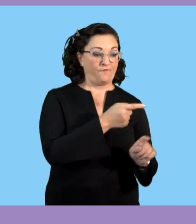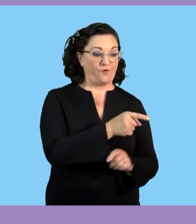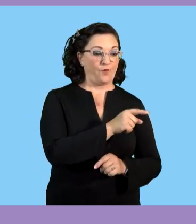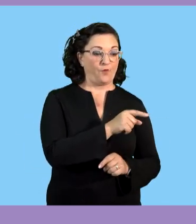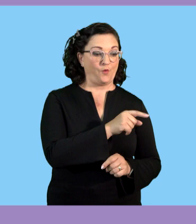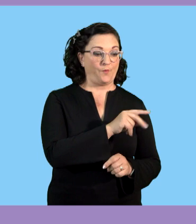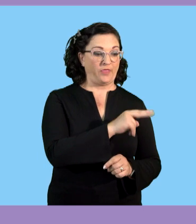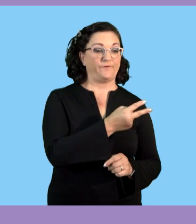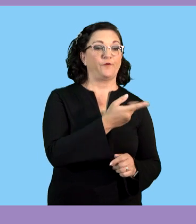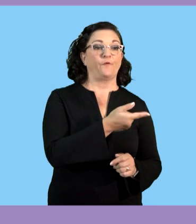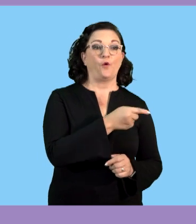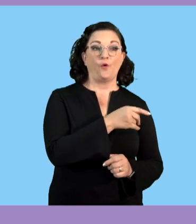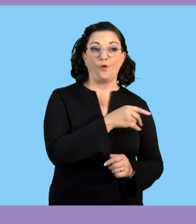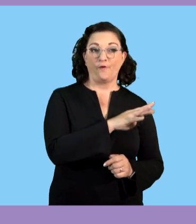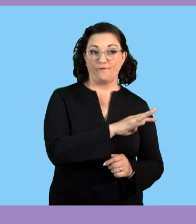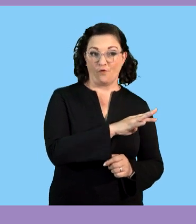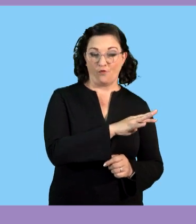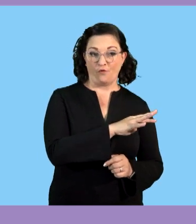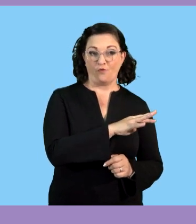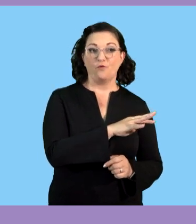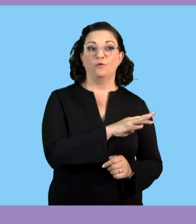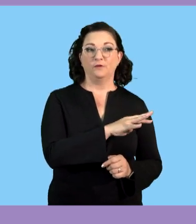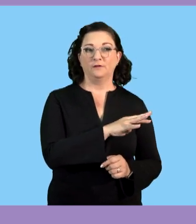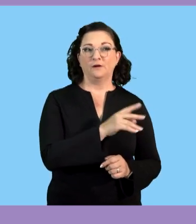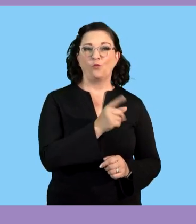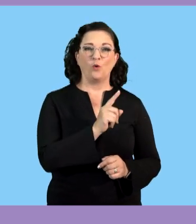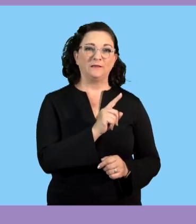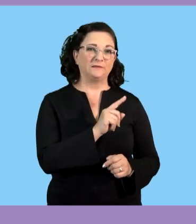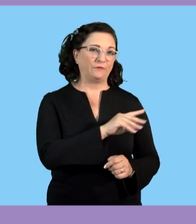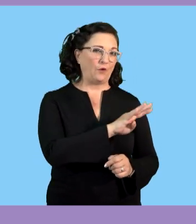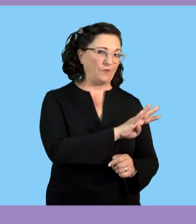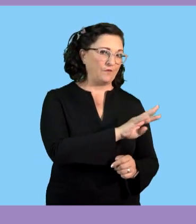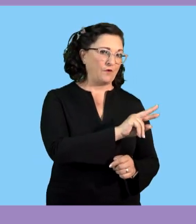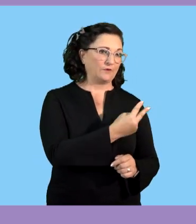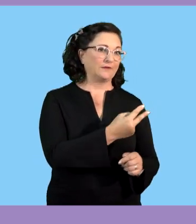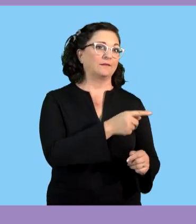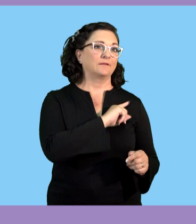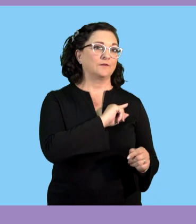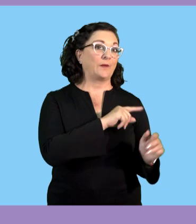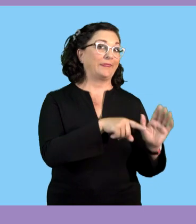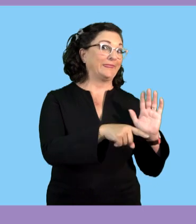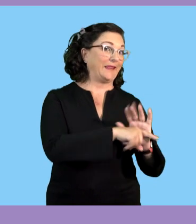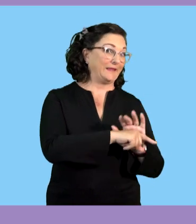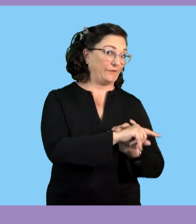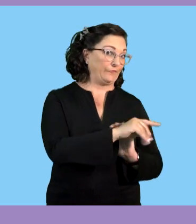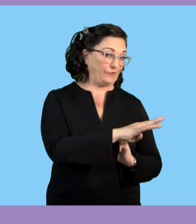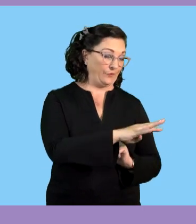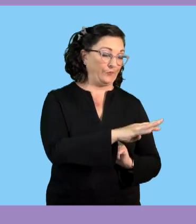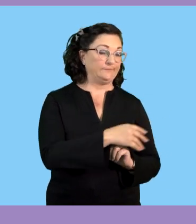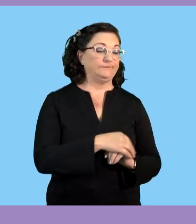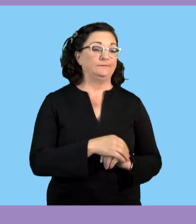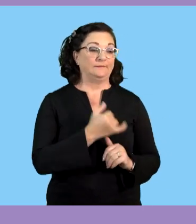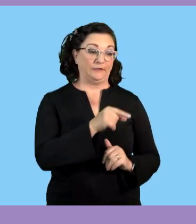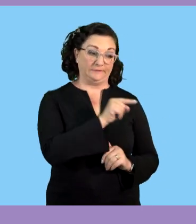going to give us the answer. So the additive inverse of 4 is -4.